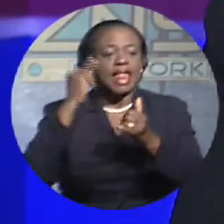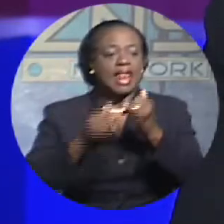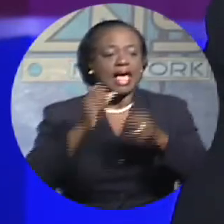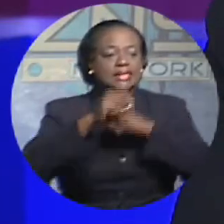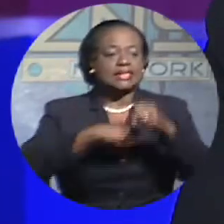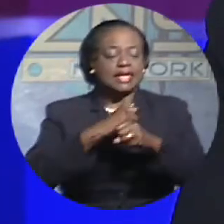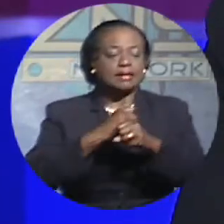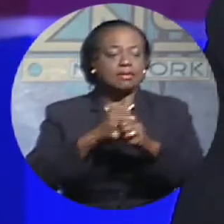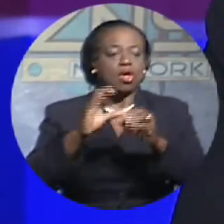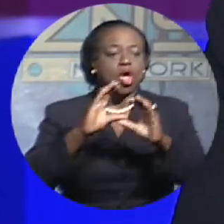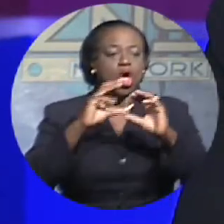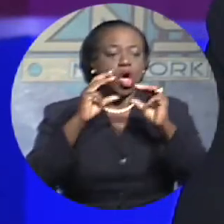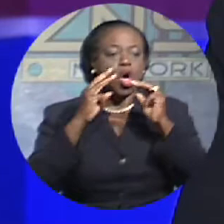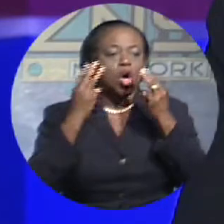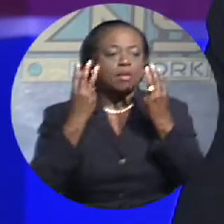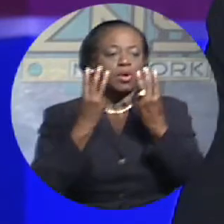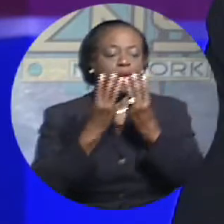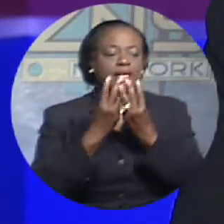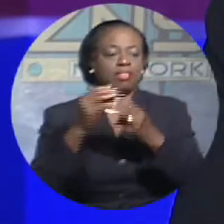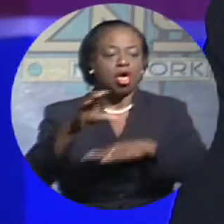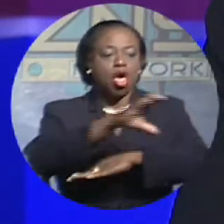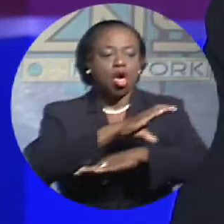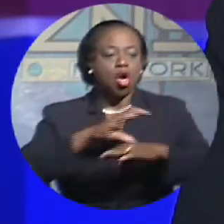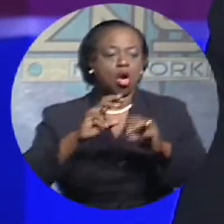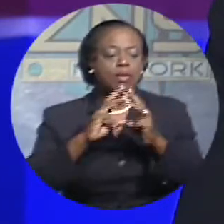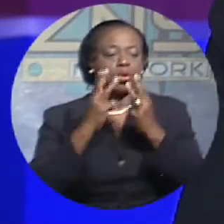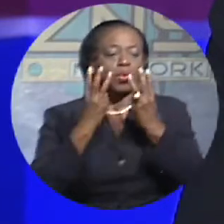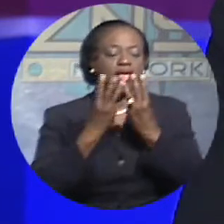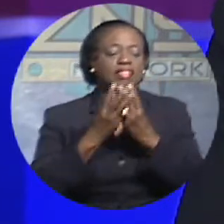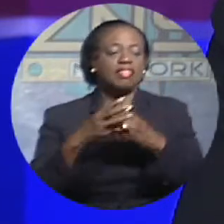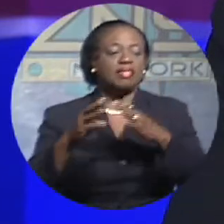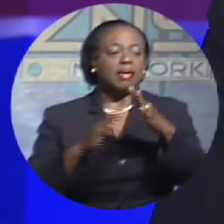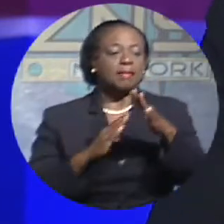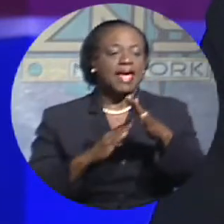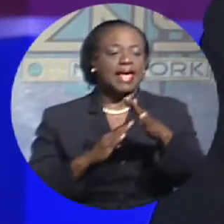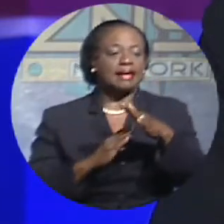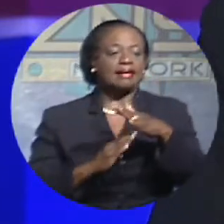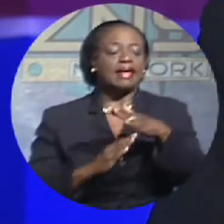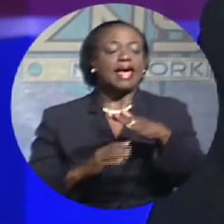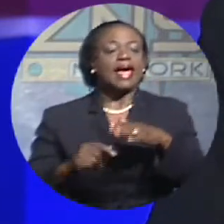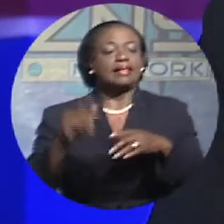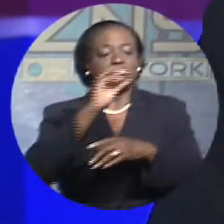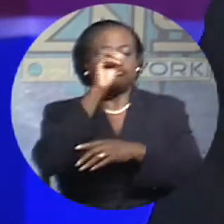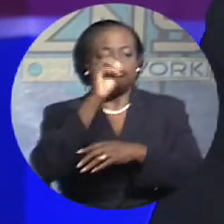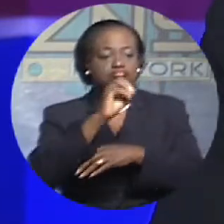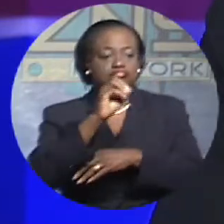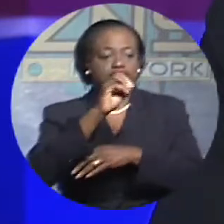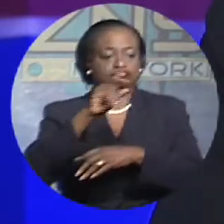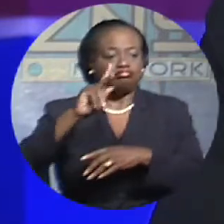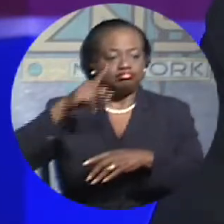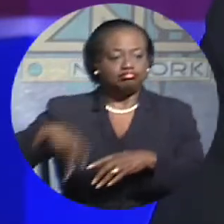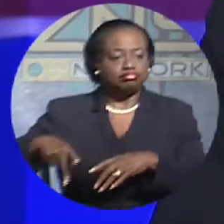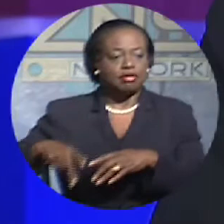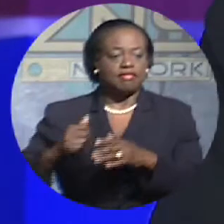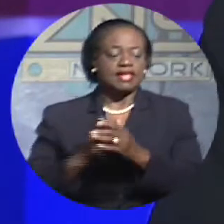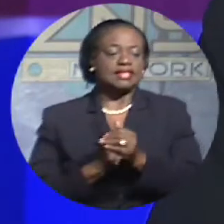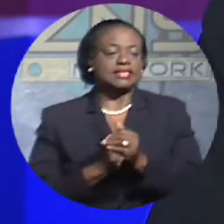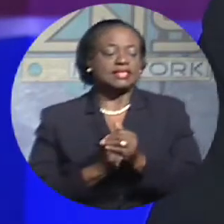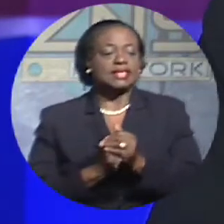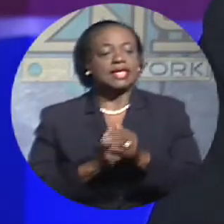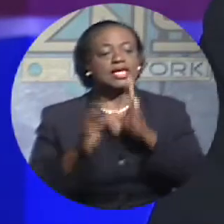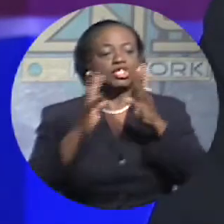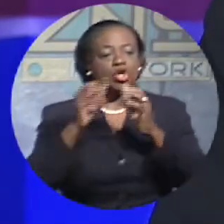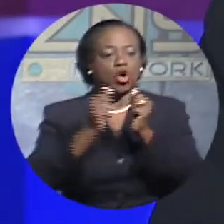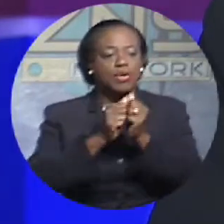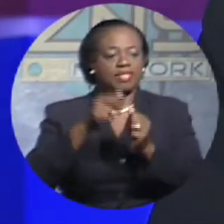year, Commonwealth Bank posted impressive profits. The president of the bank sat down with our Clint Watson to discuss key issues facing not only the bank,